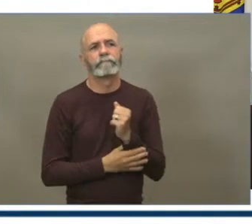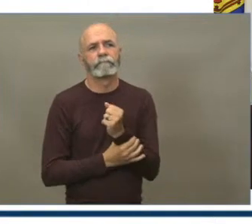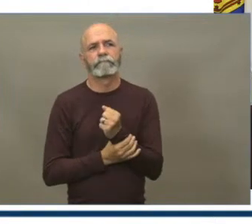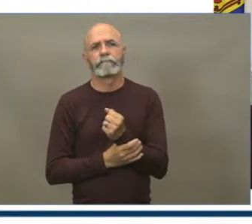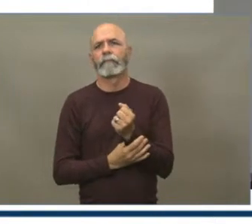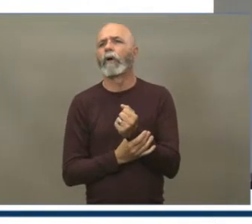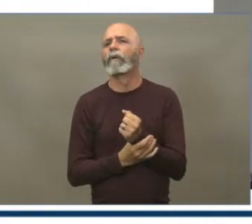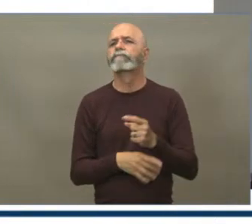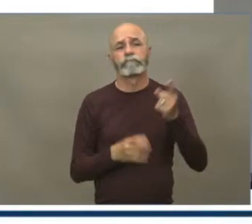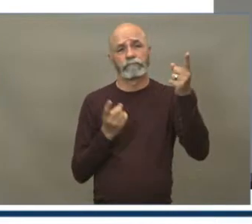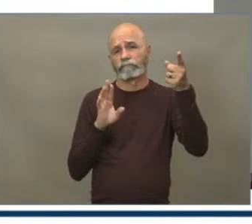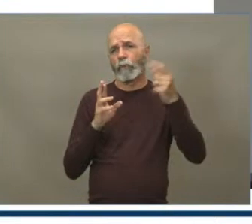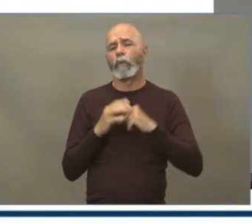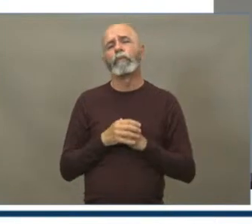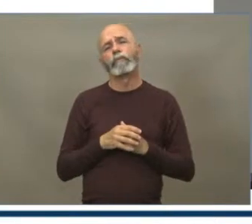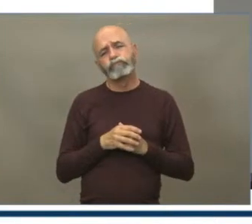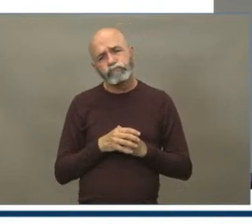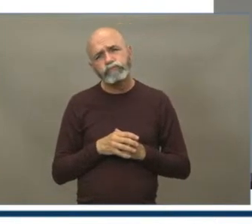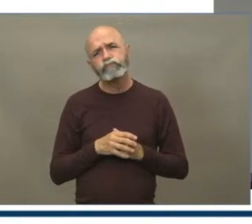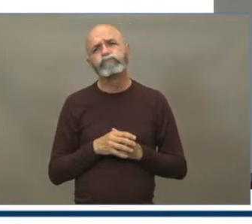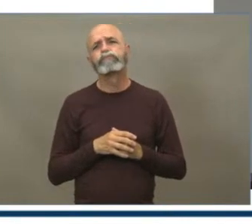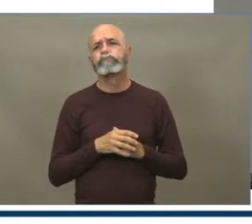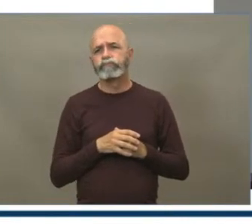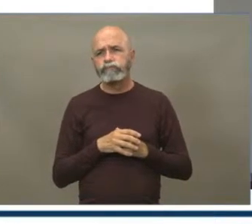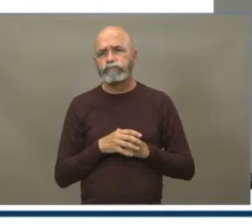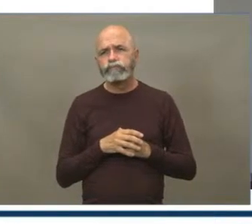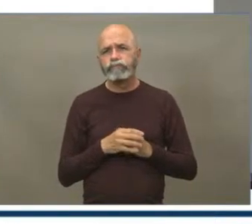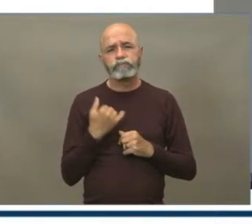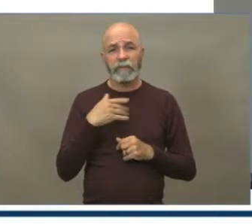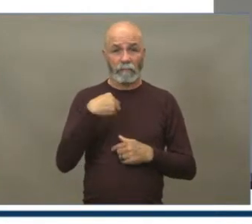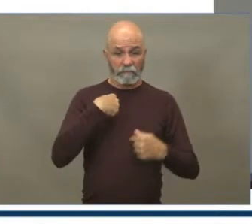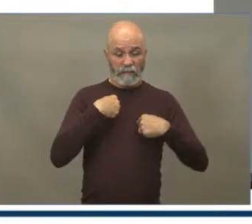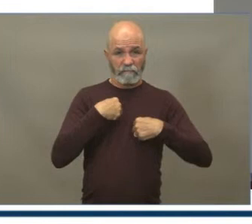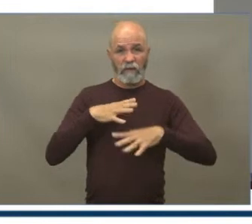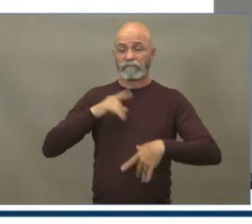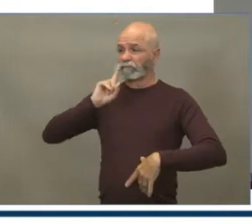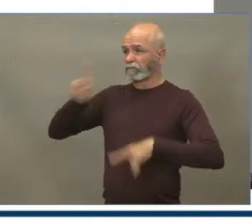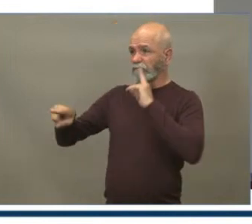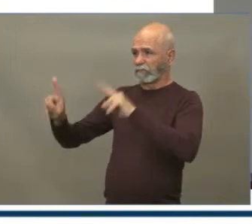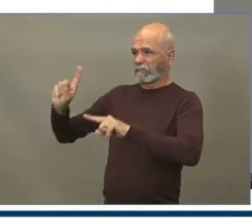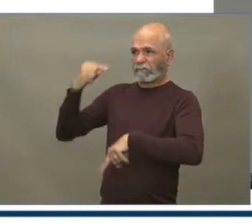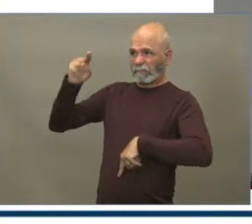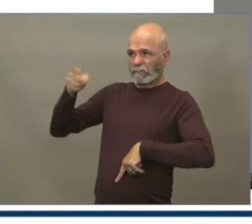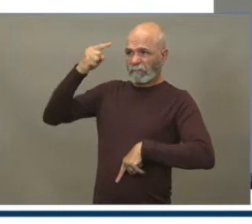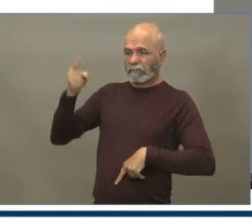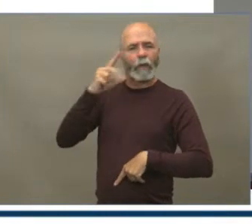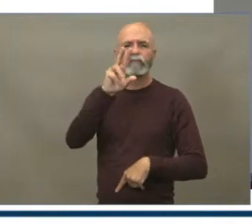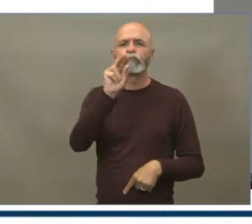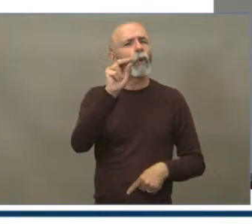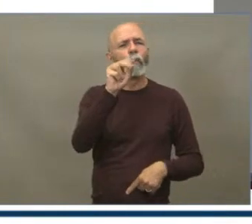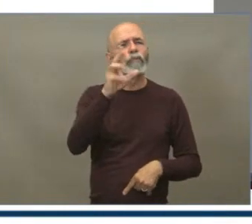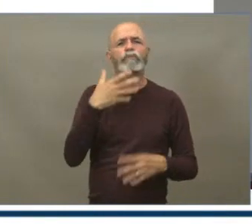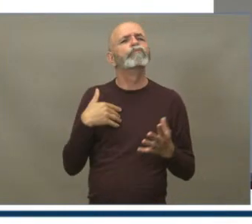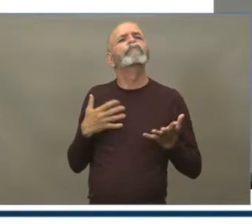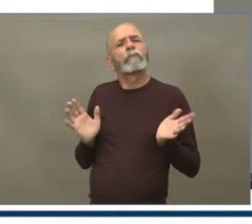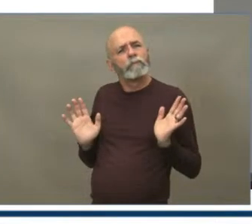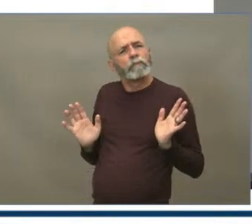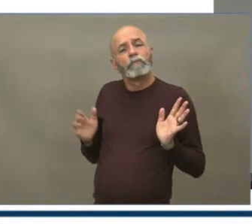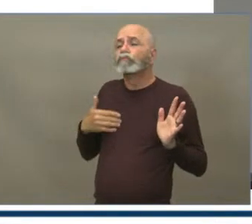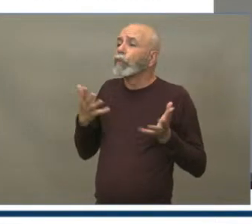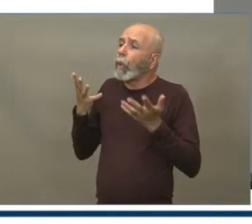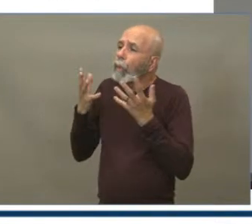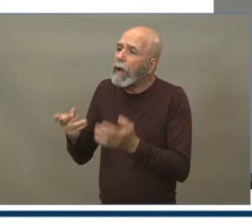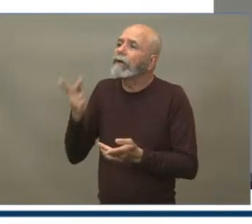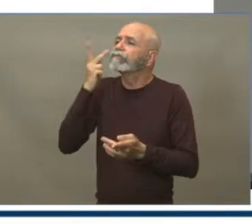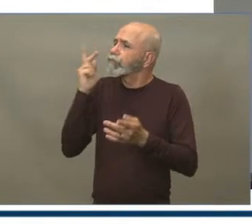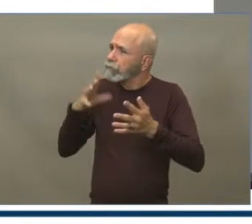always all about the public. We're not mandating this, but we're making it available, very available for Nova Scotians.